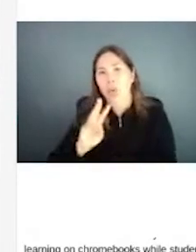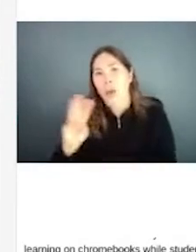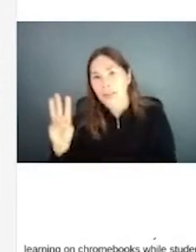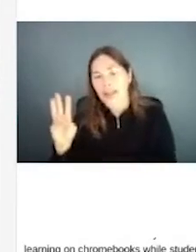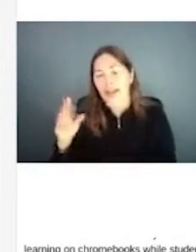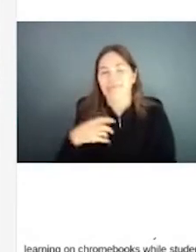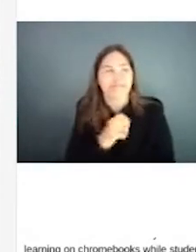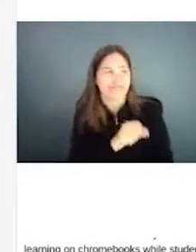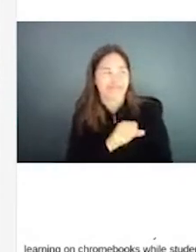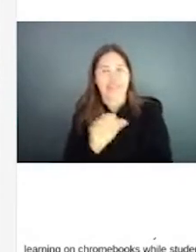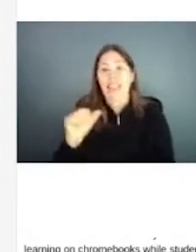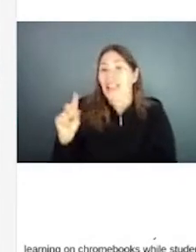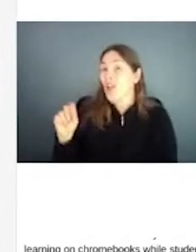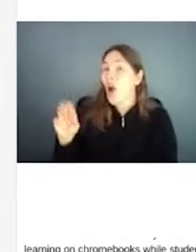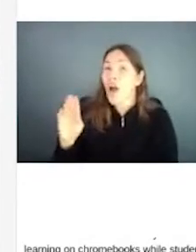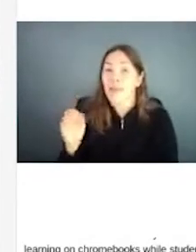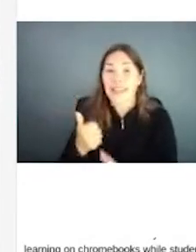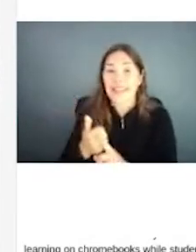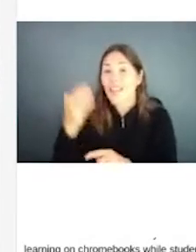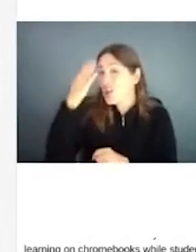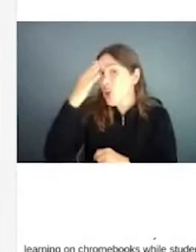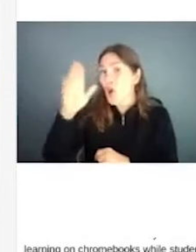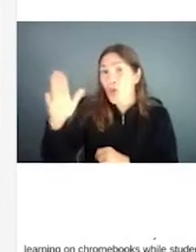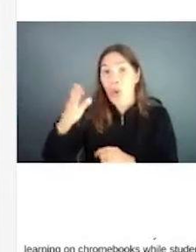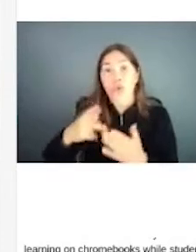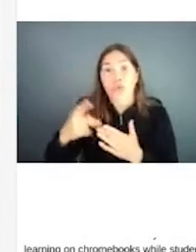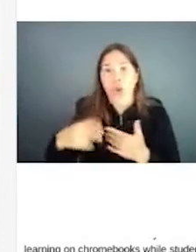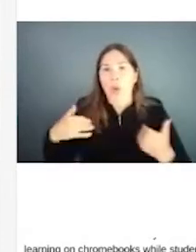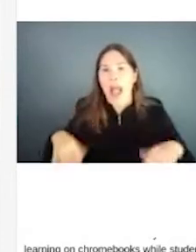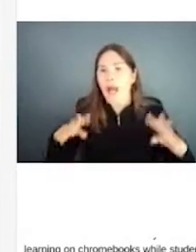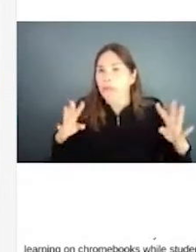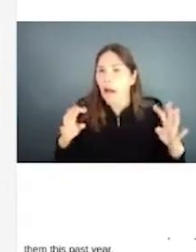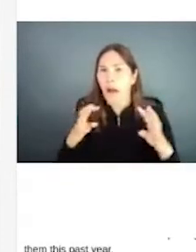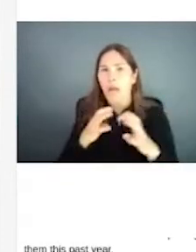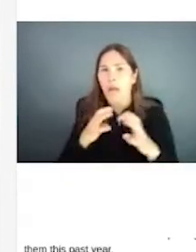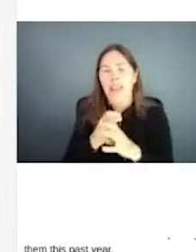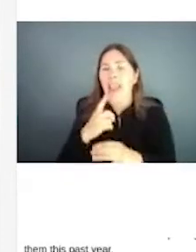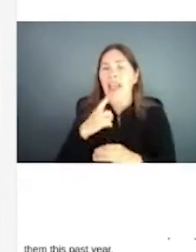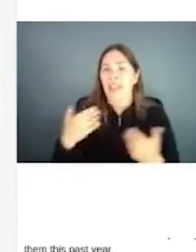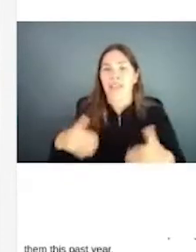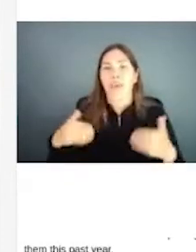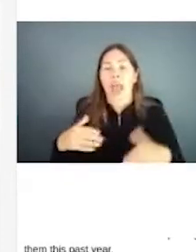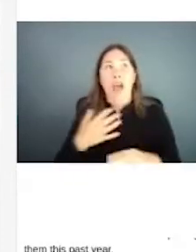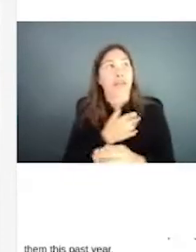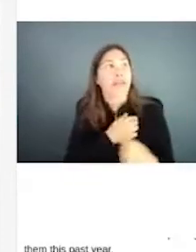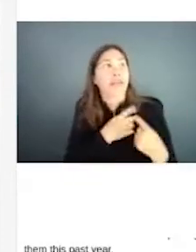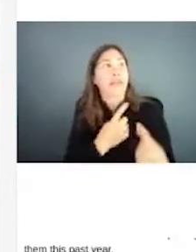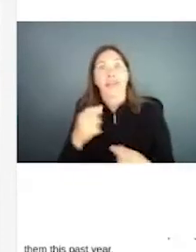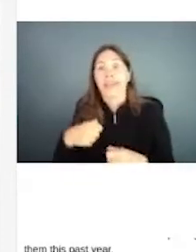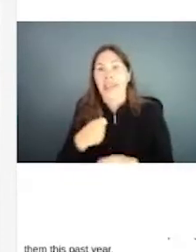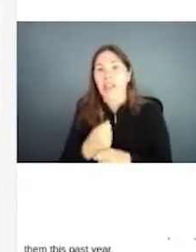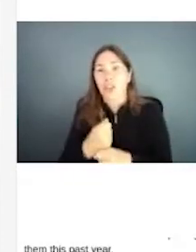the, Adobe itself, they know that these programs are complicated. And so they have done a great job over the last 10 years of